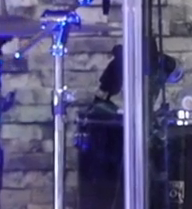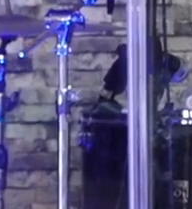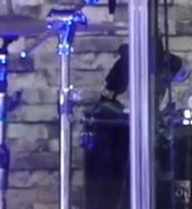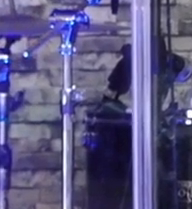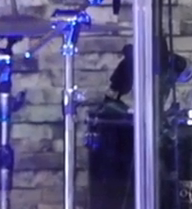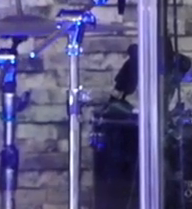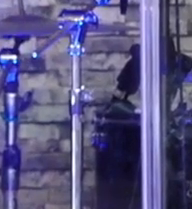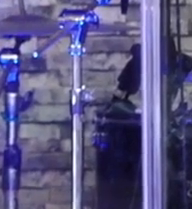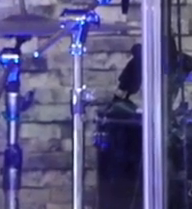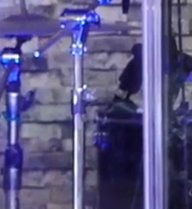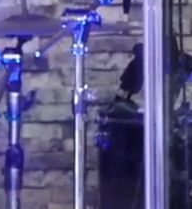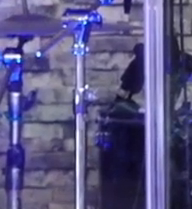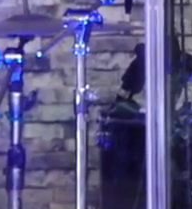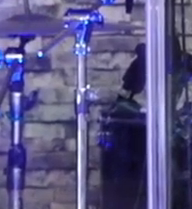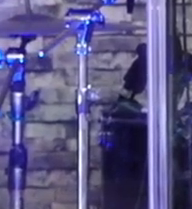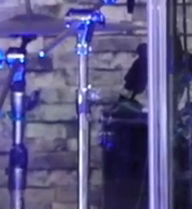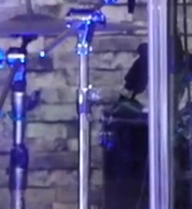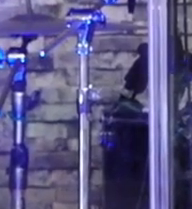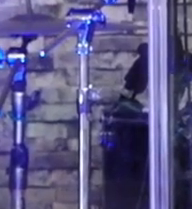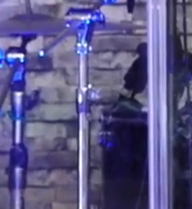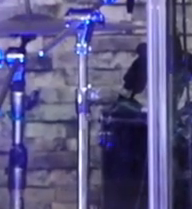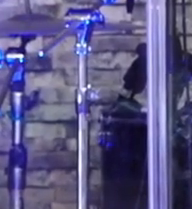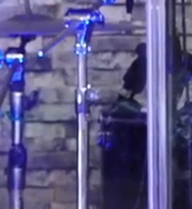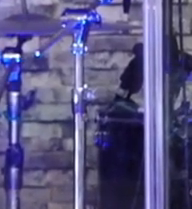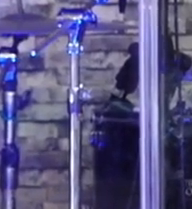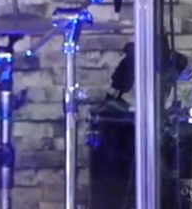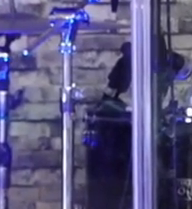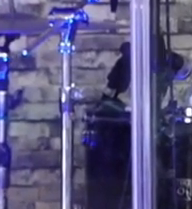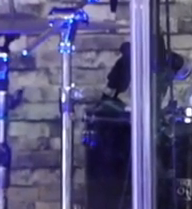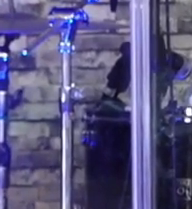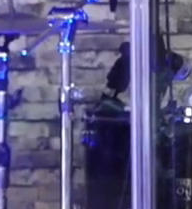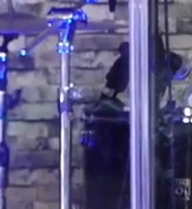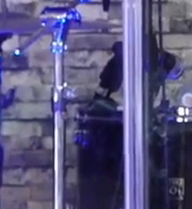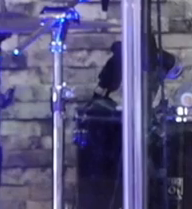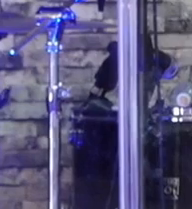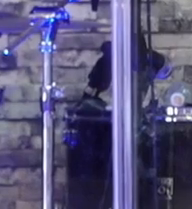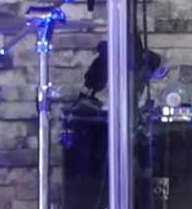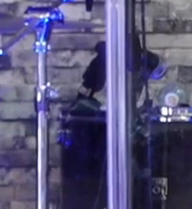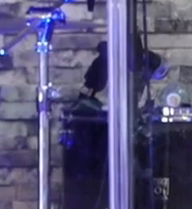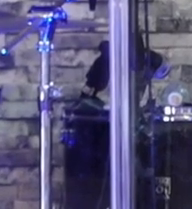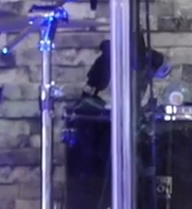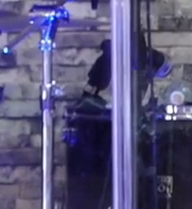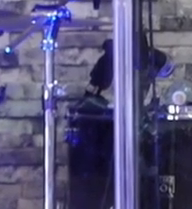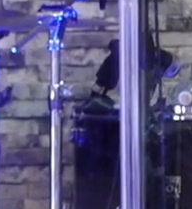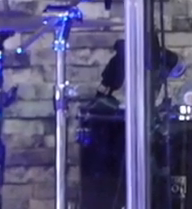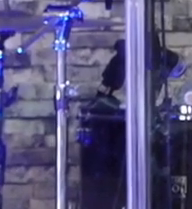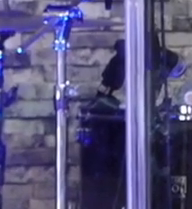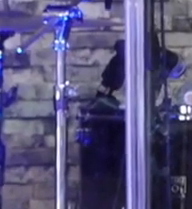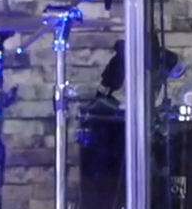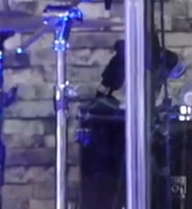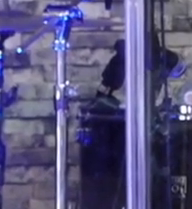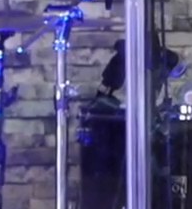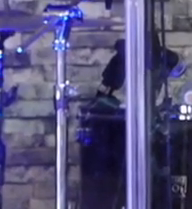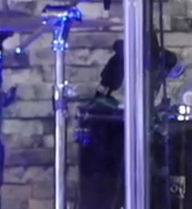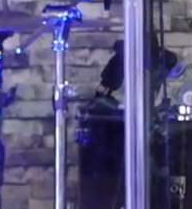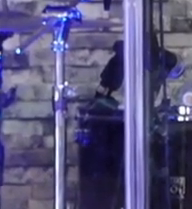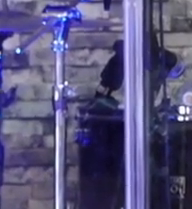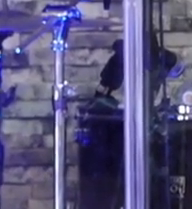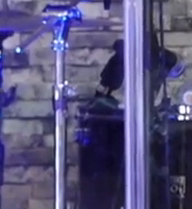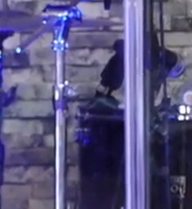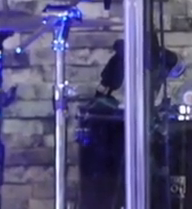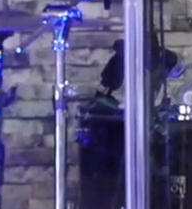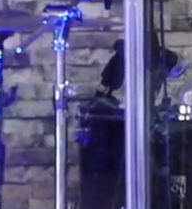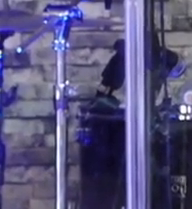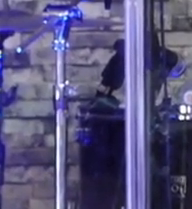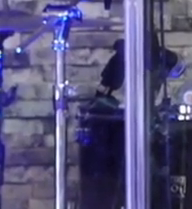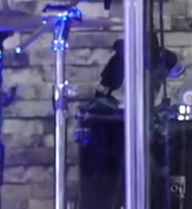are godly and ungodly. Utaweza kupambanua mambo ya kiungu na yale ambayo si ya kiungu. You don't hunger for God.